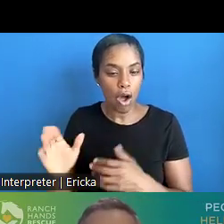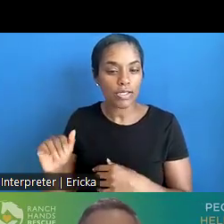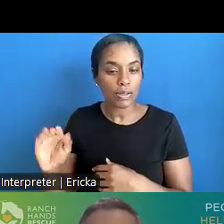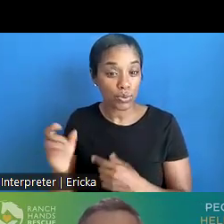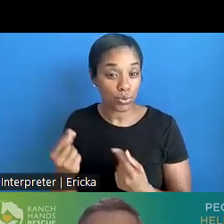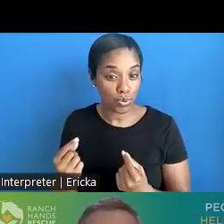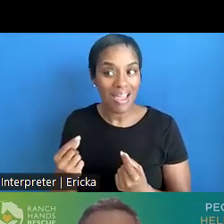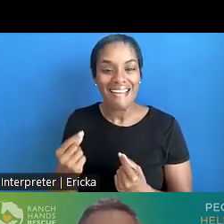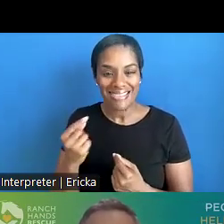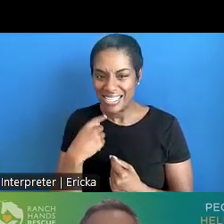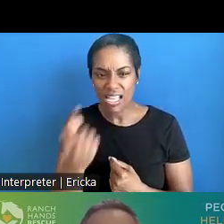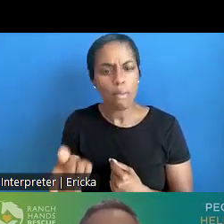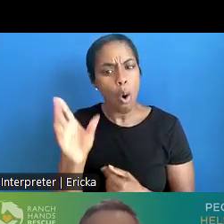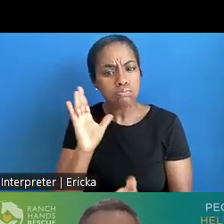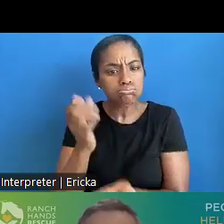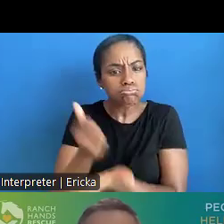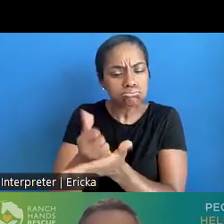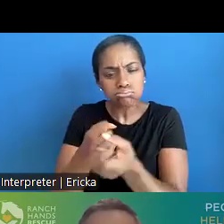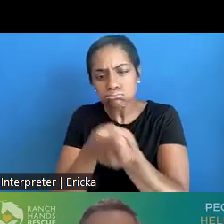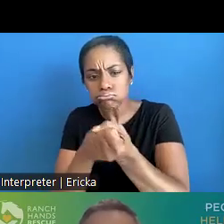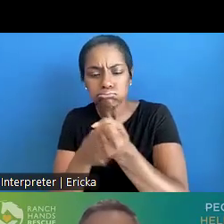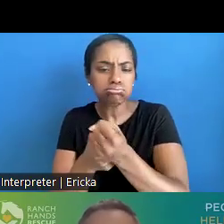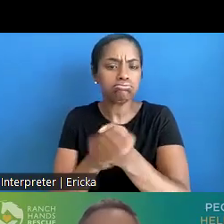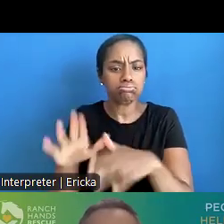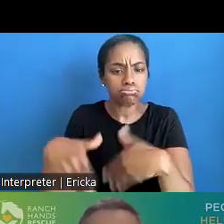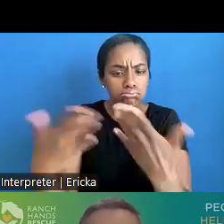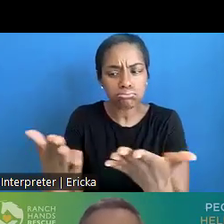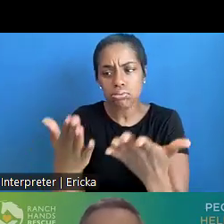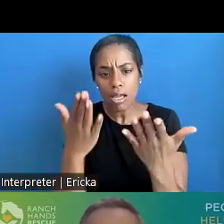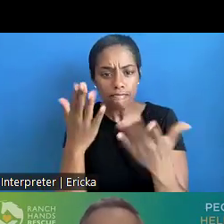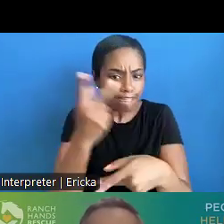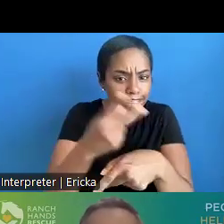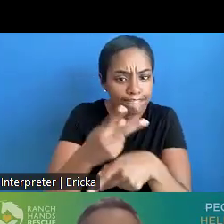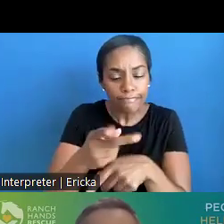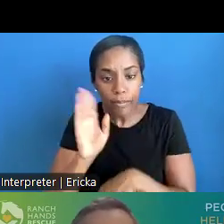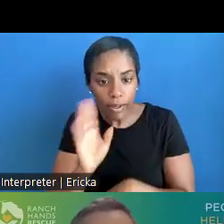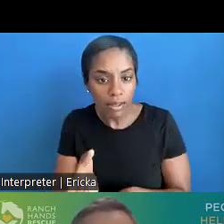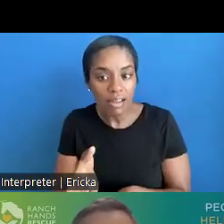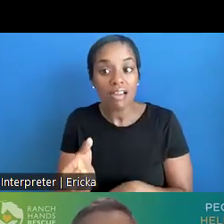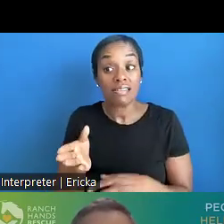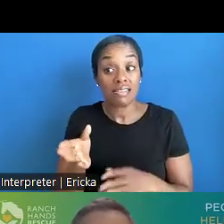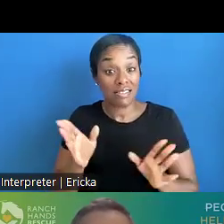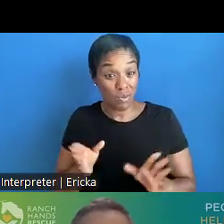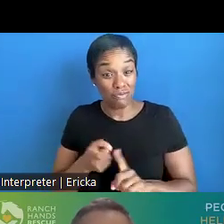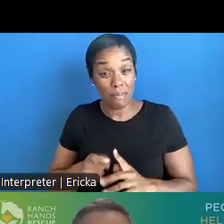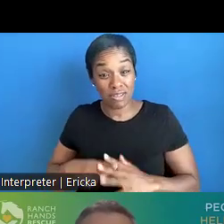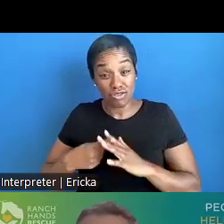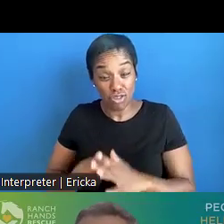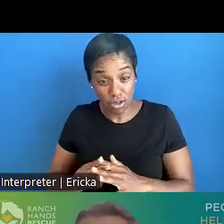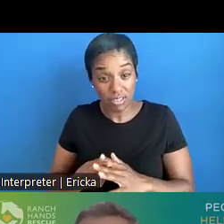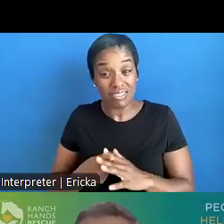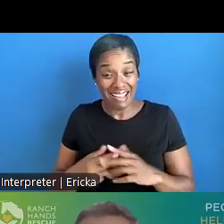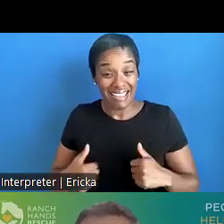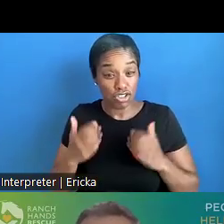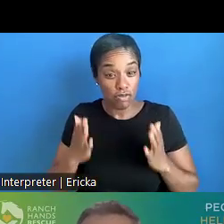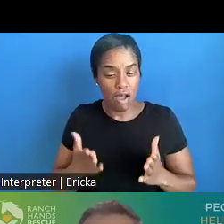they're going to help them, that they're going to provide them with things, they're going to take care of them. So, right out of the gate, the survivor, at least